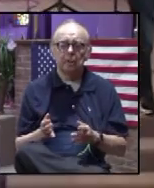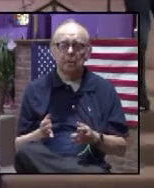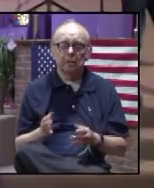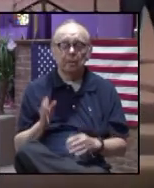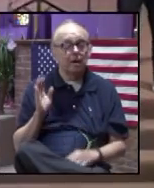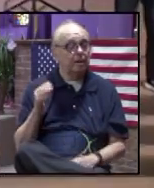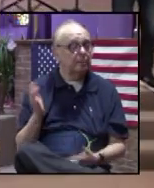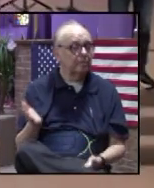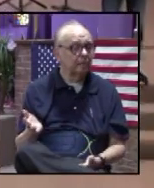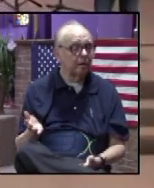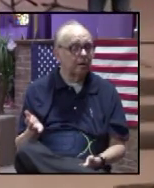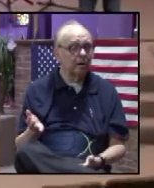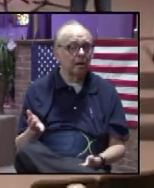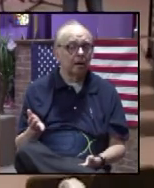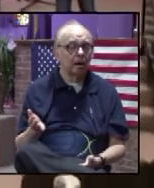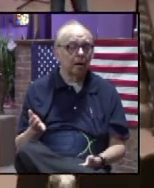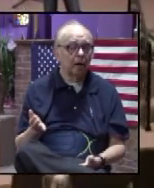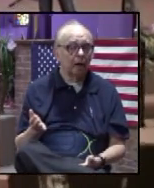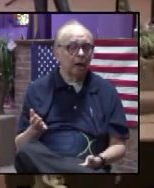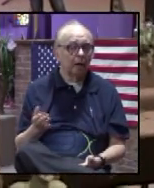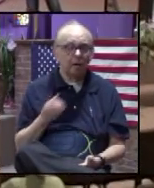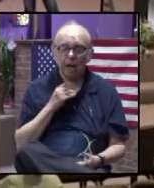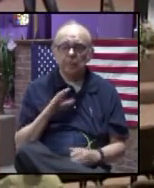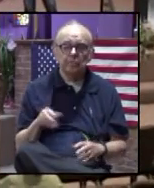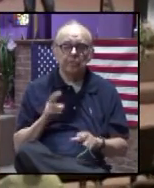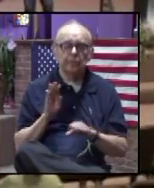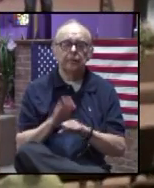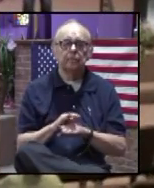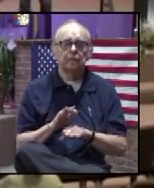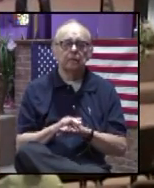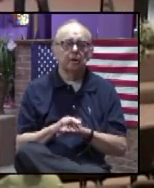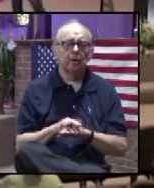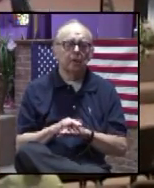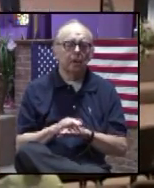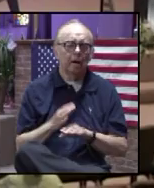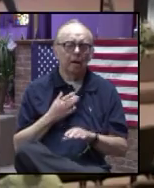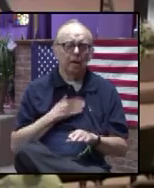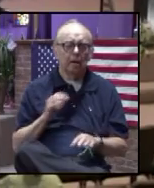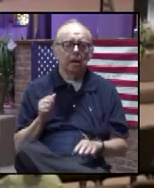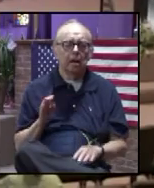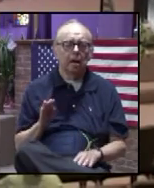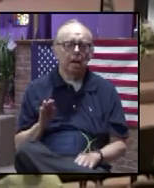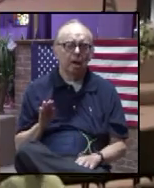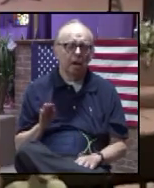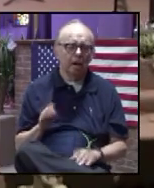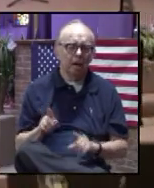Hey, I won't do the funeral. My job